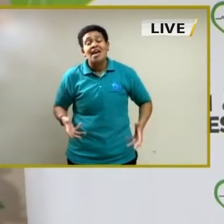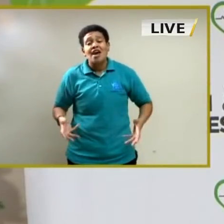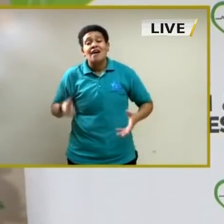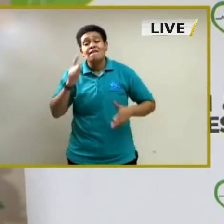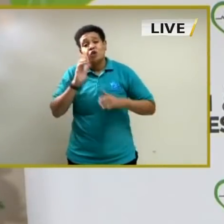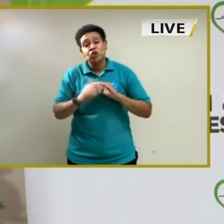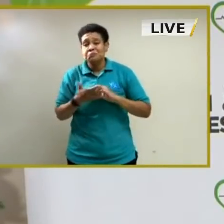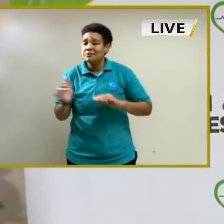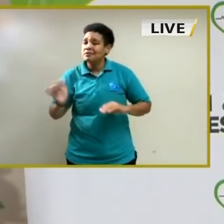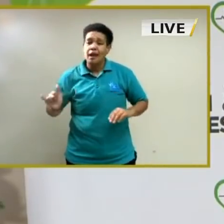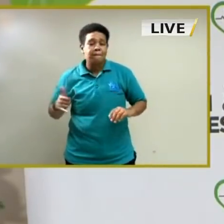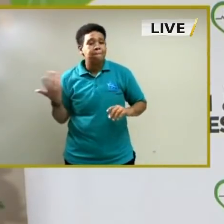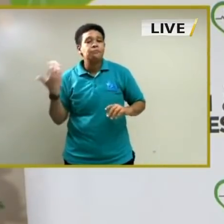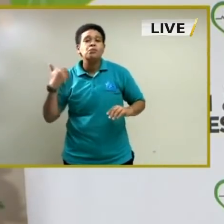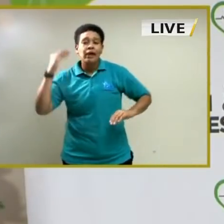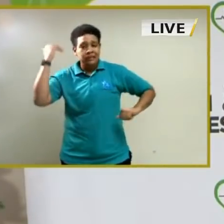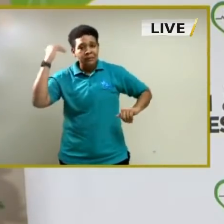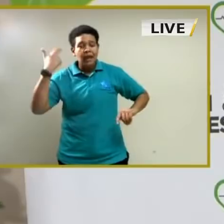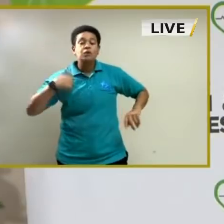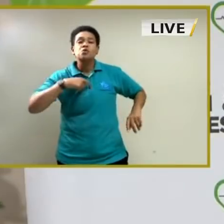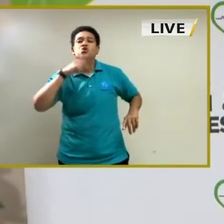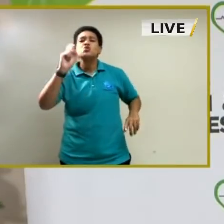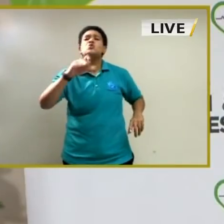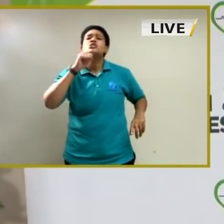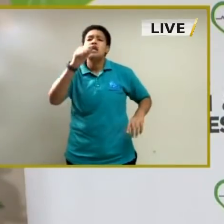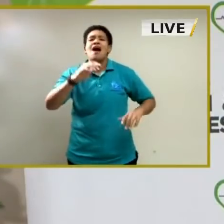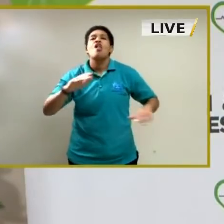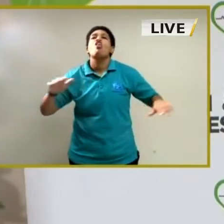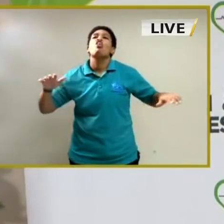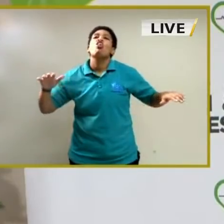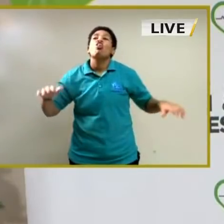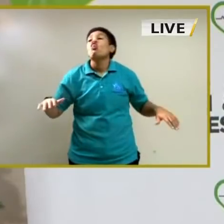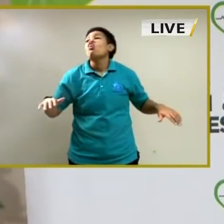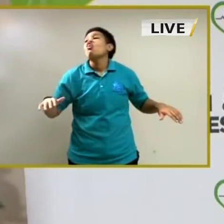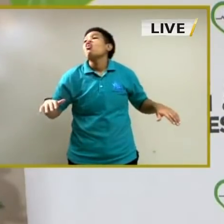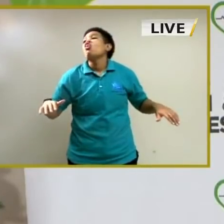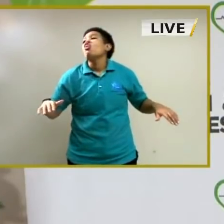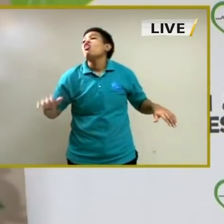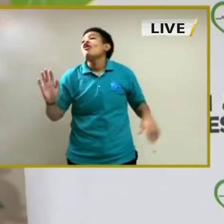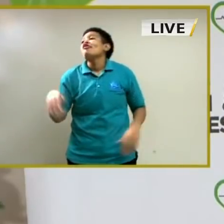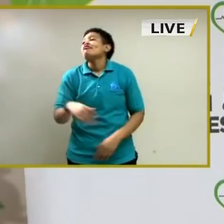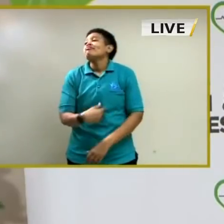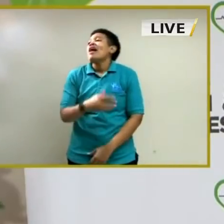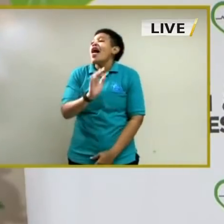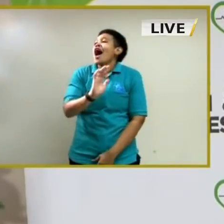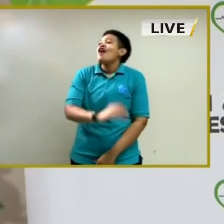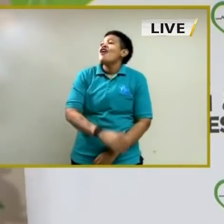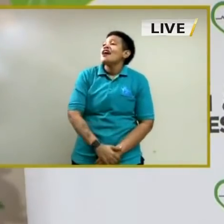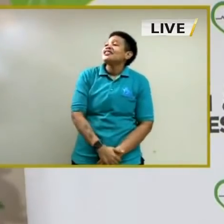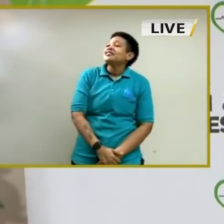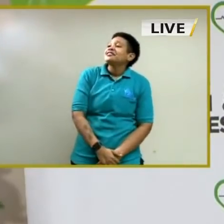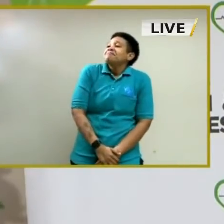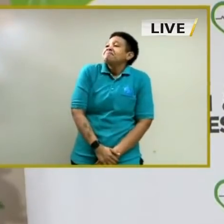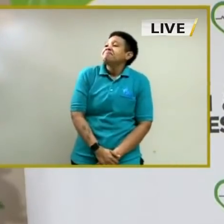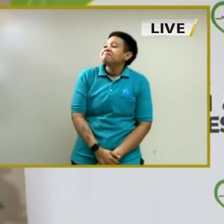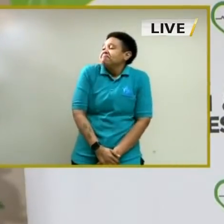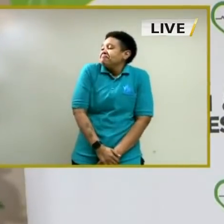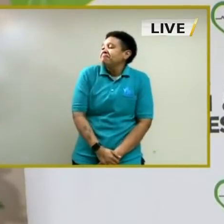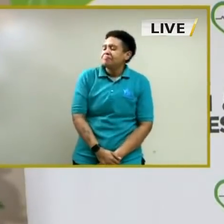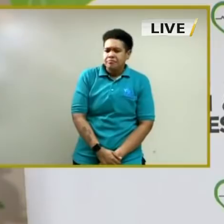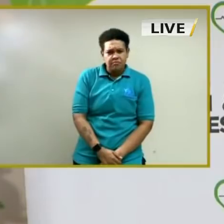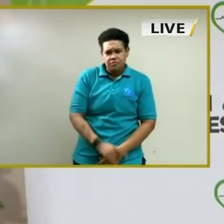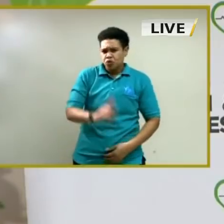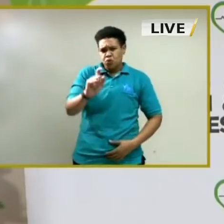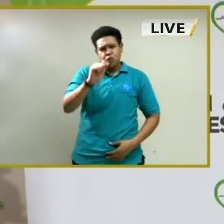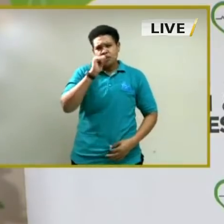Jamaica. We should not become complacent in terms of the